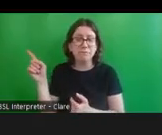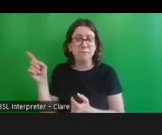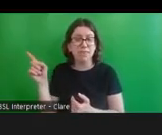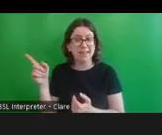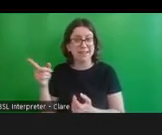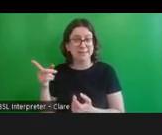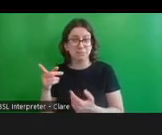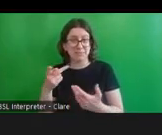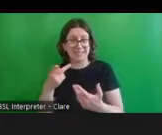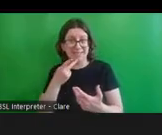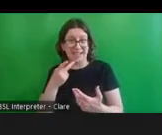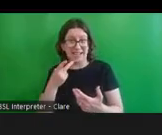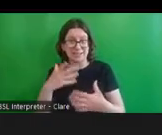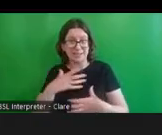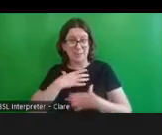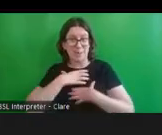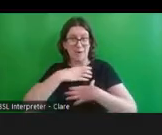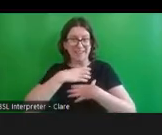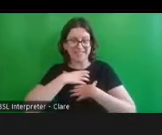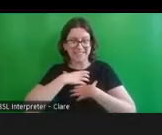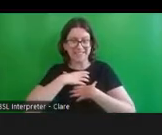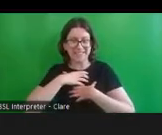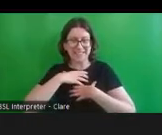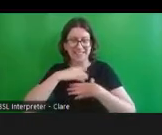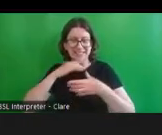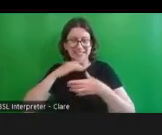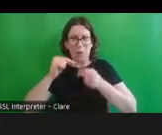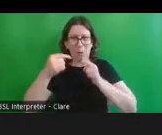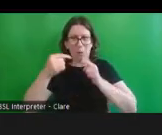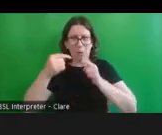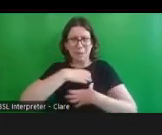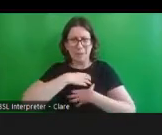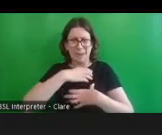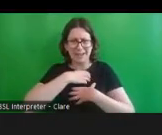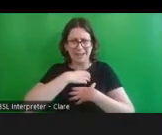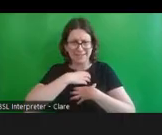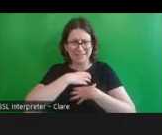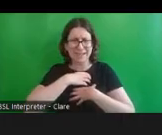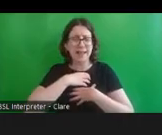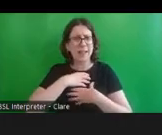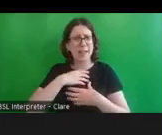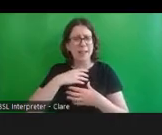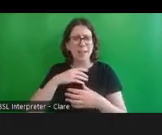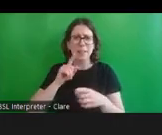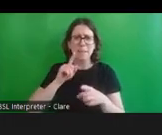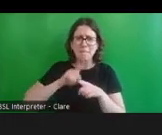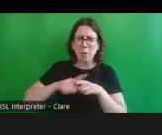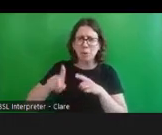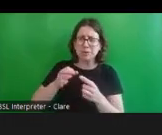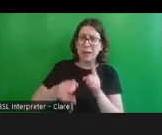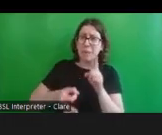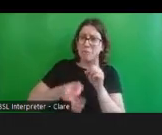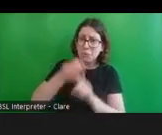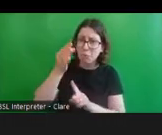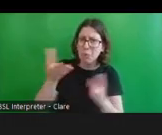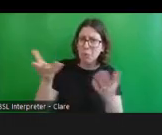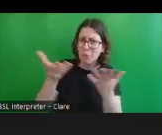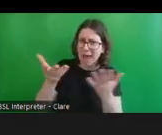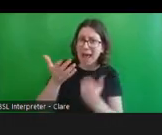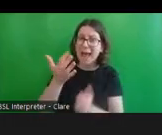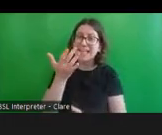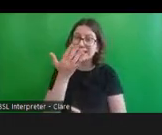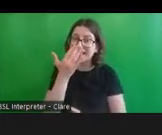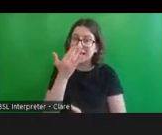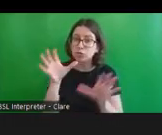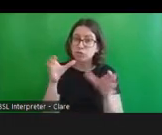big surprise, the reverse surprise, which is that the biggest improvement has been among teenagers. So the 14